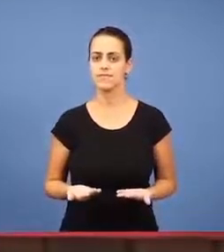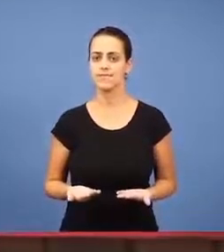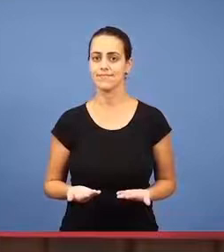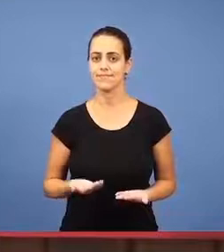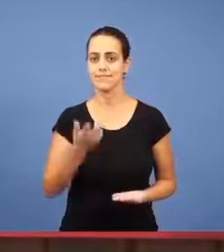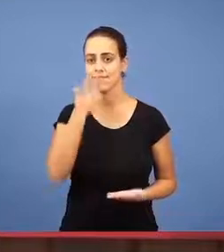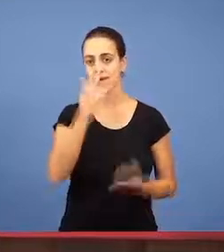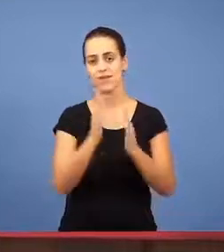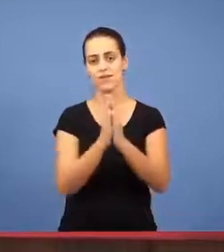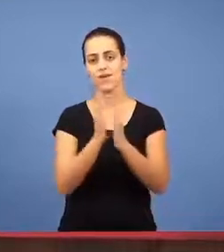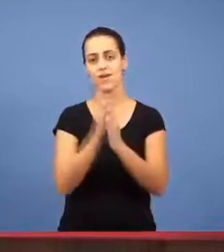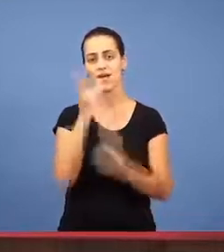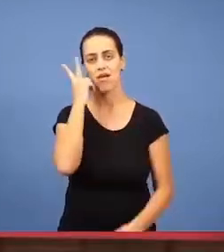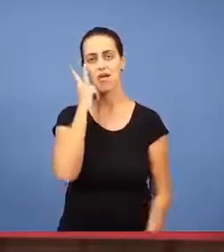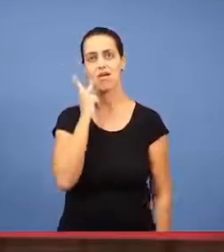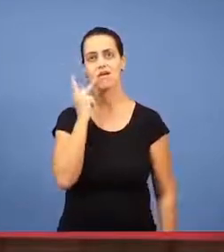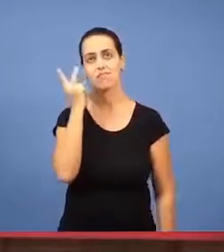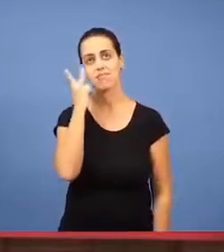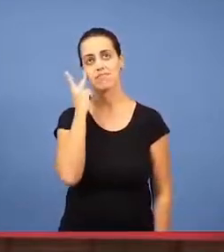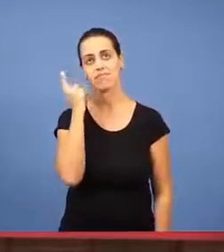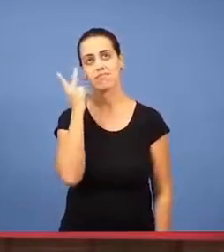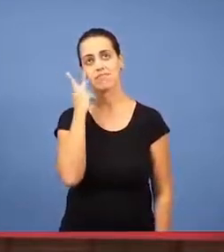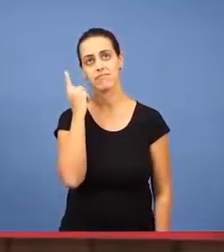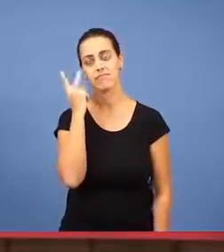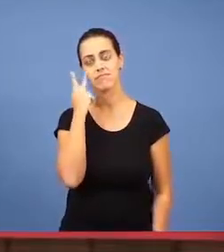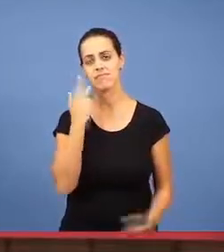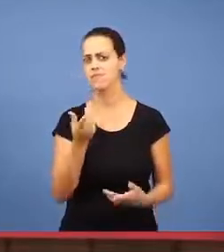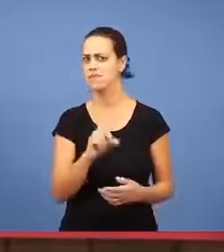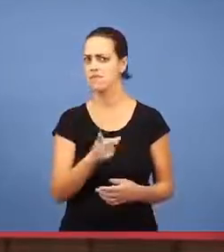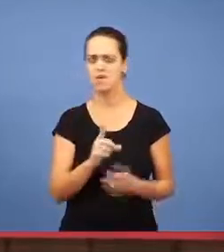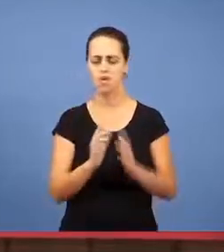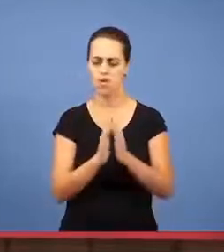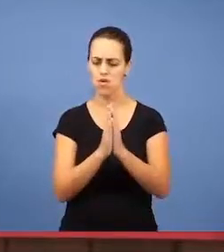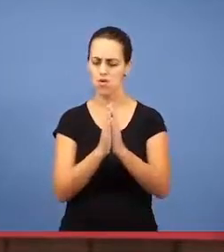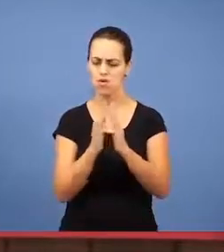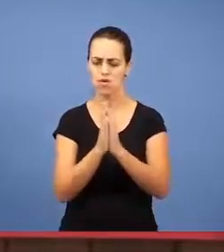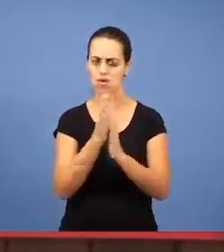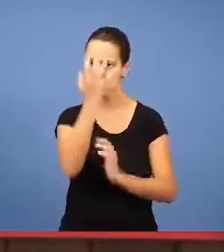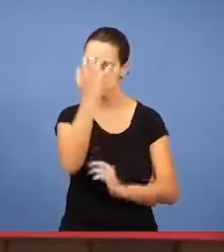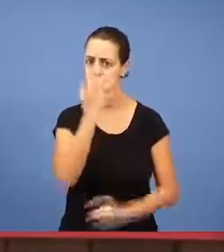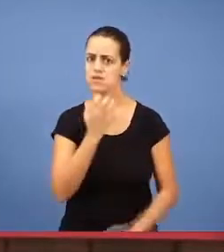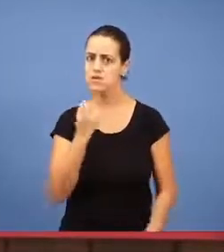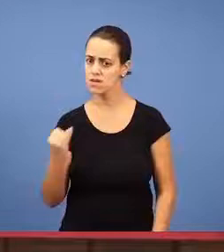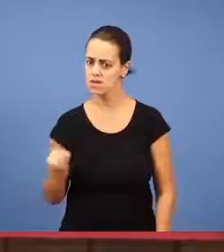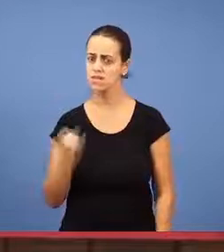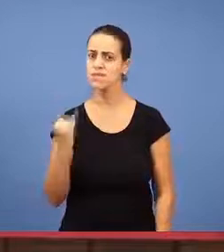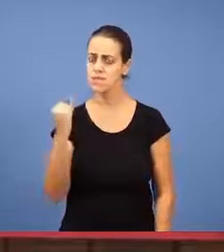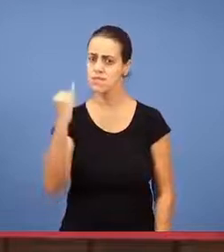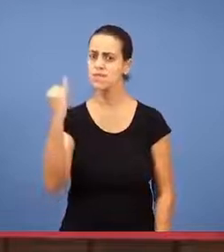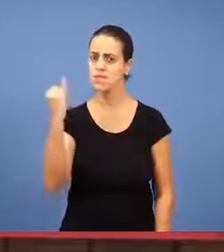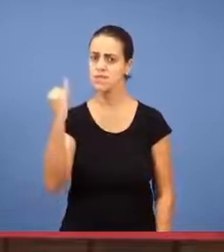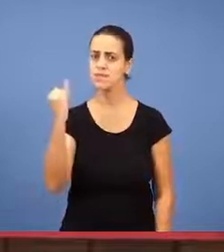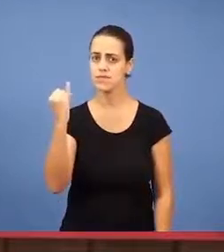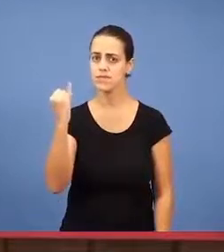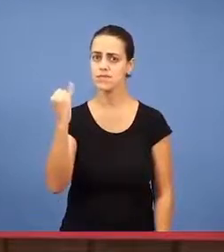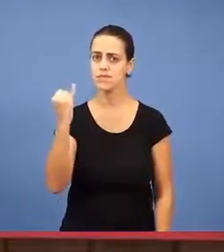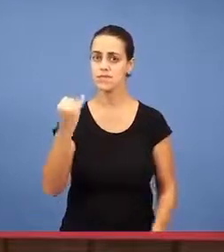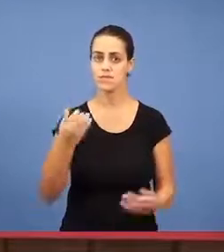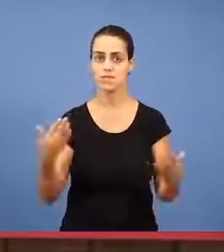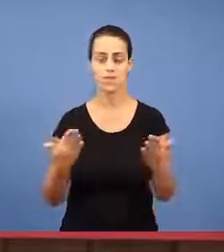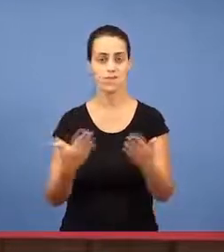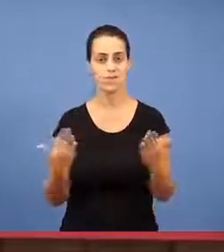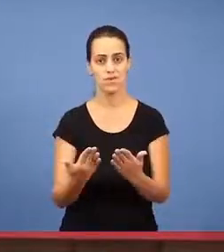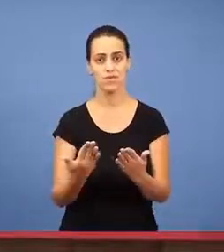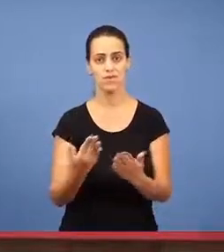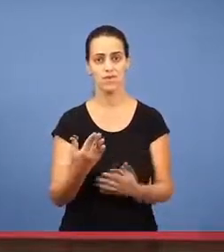We are turning prayer into something common. And prayer is much more than this that we learned in the past.